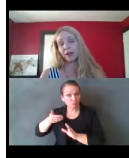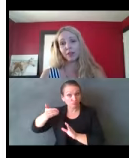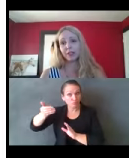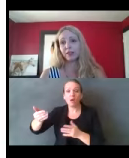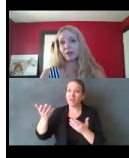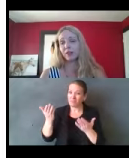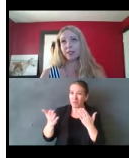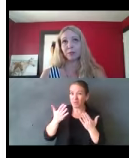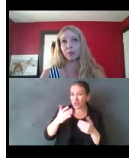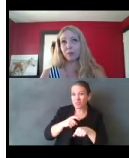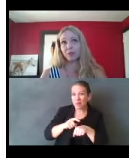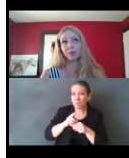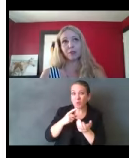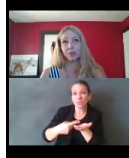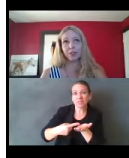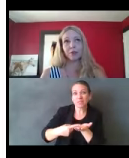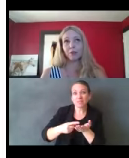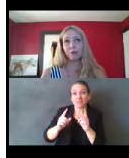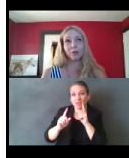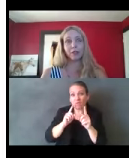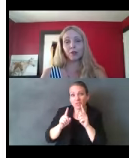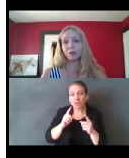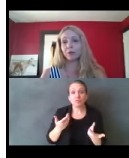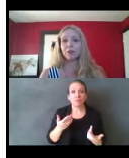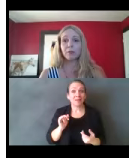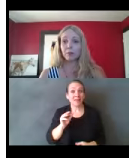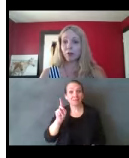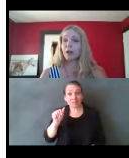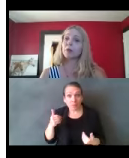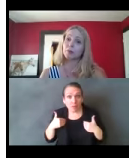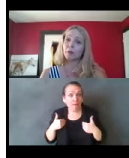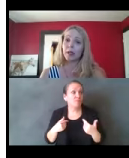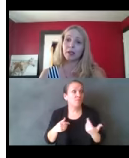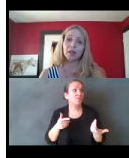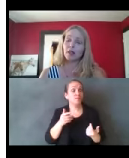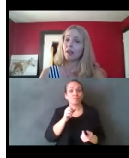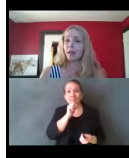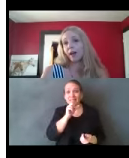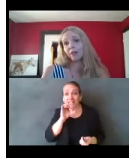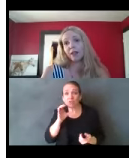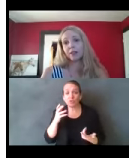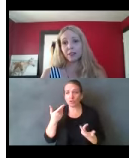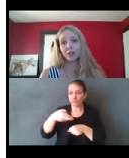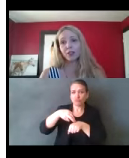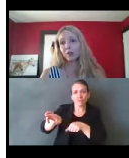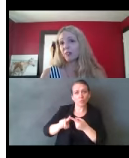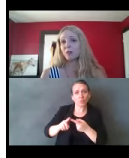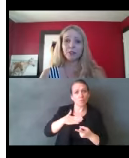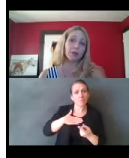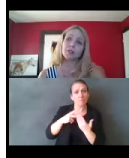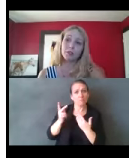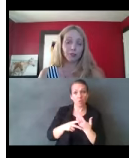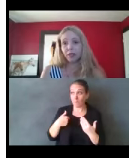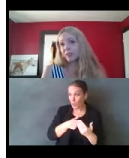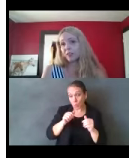Nevada County and they're a disabled person or they're 60 or over, a referral to my program could be made. And I have that discussion and we do